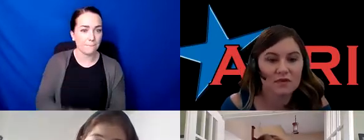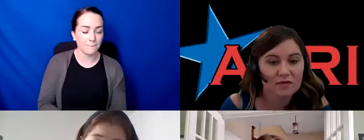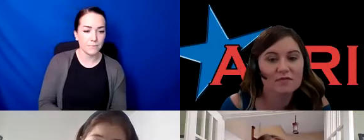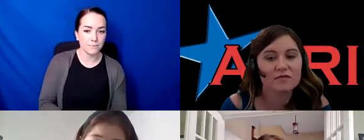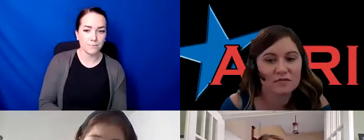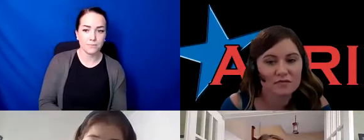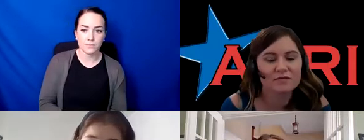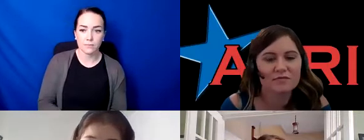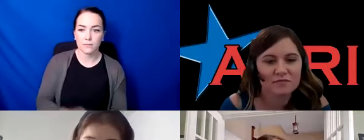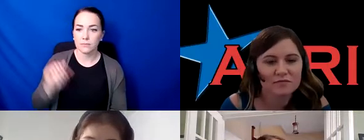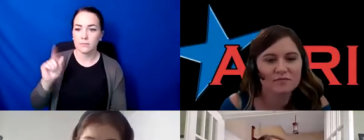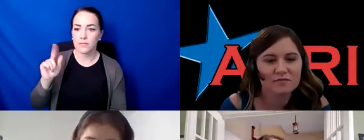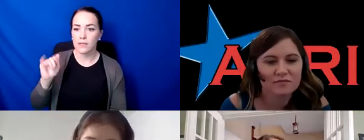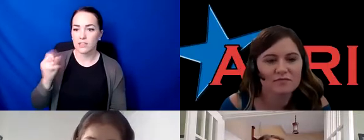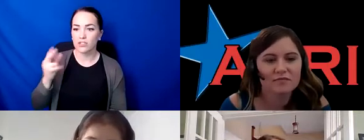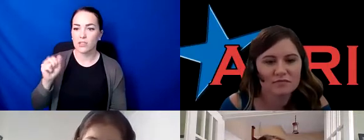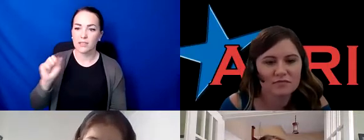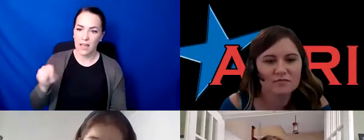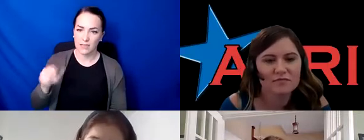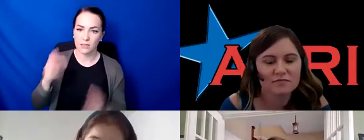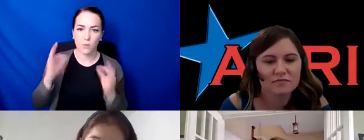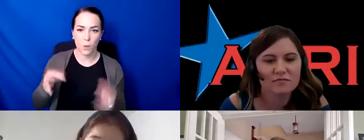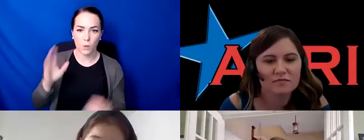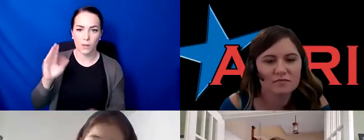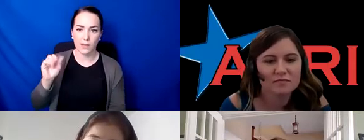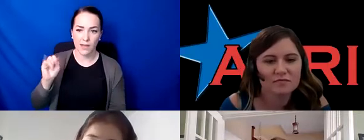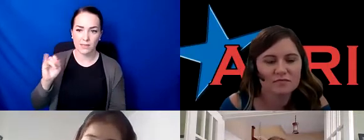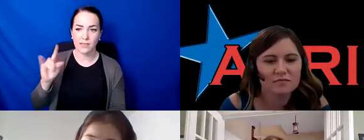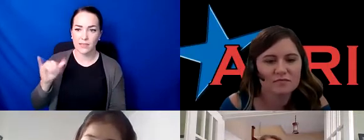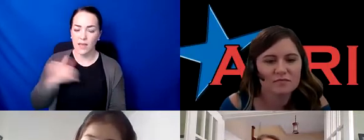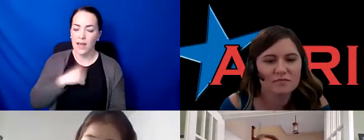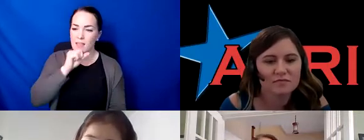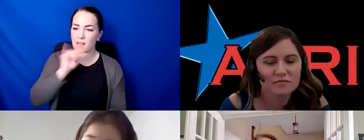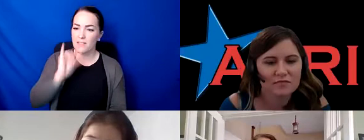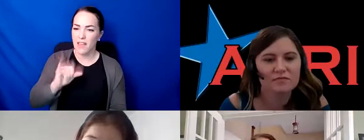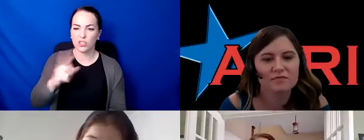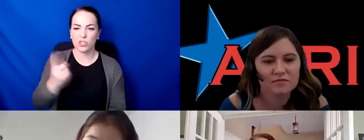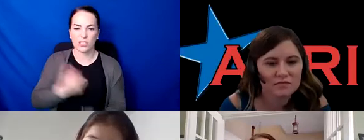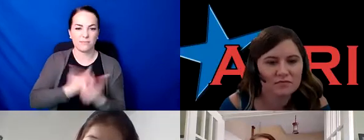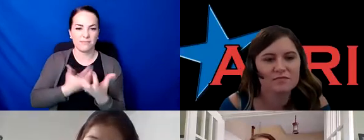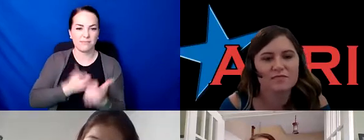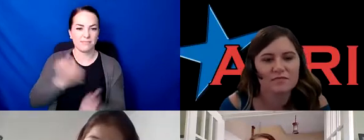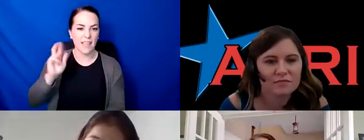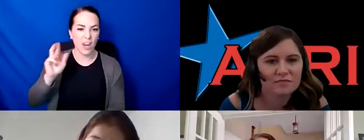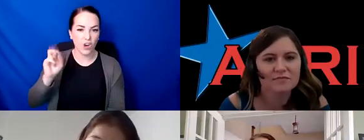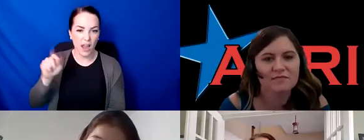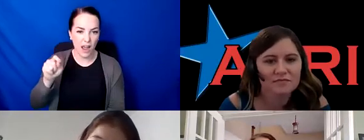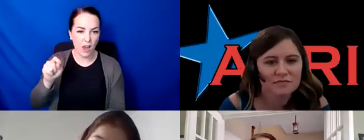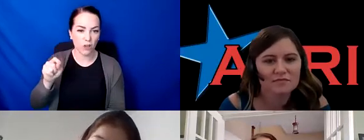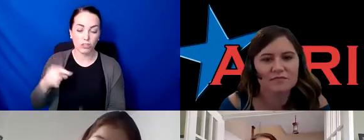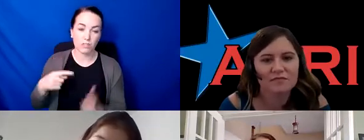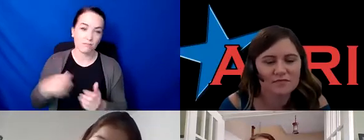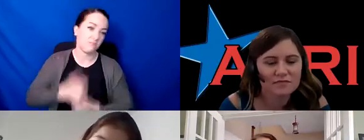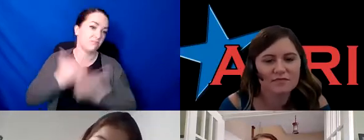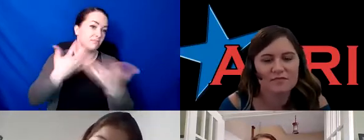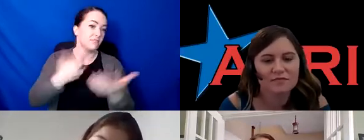Yes, totally, Cassidy. I love that. Just airing it out, just saying what it is, just